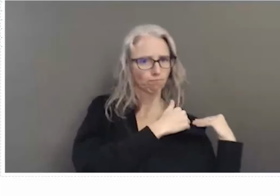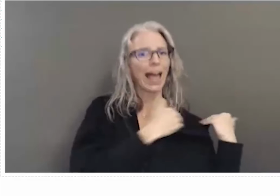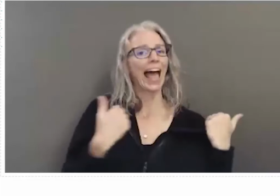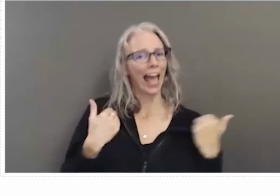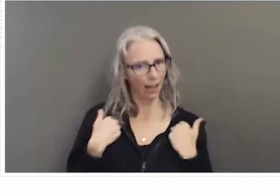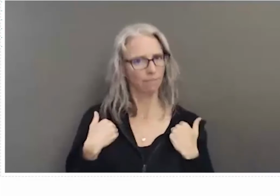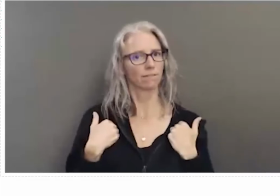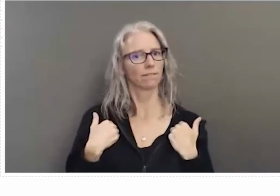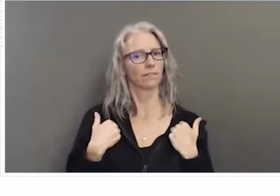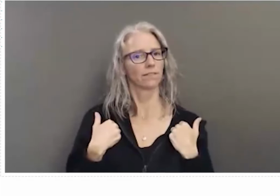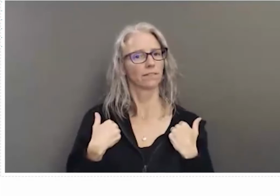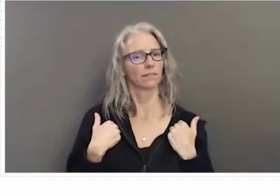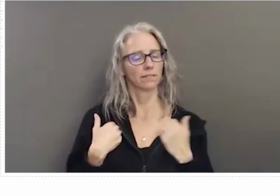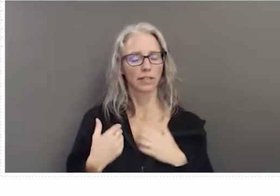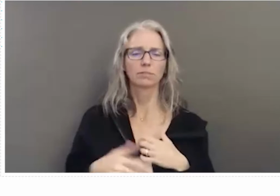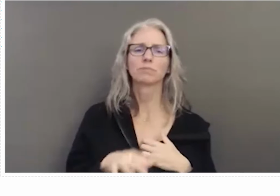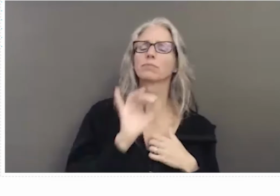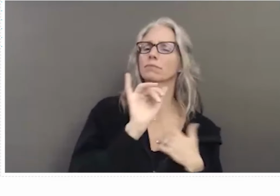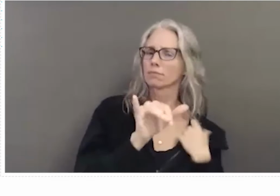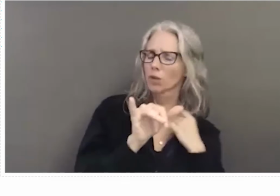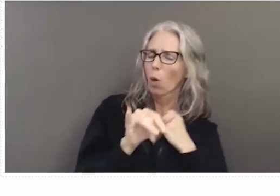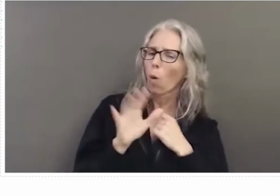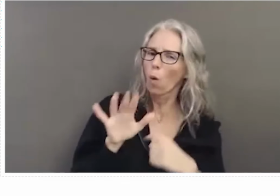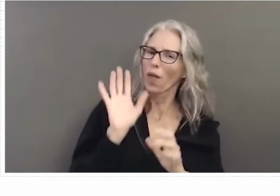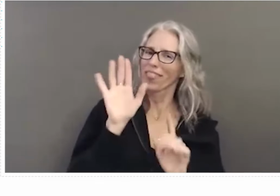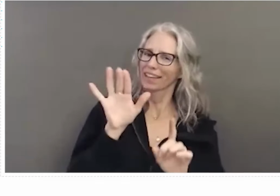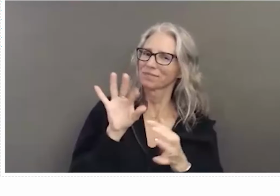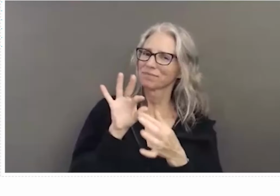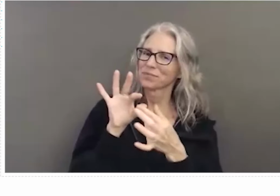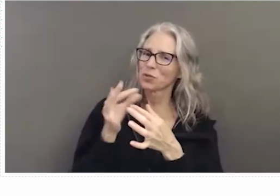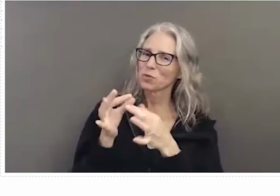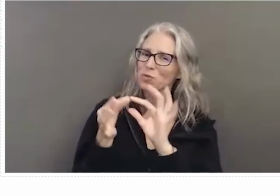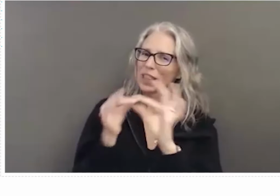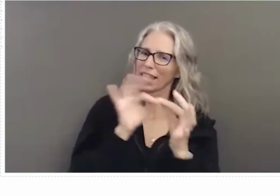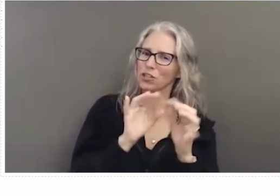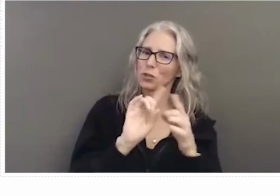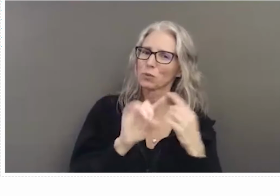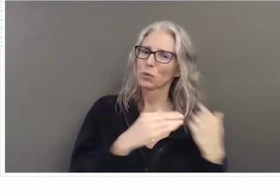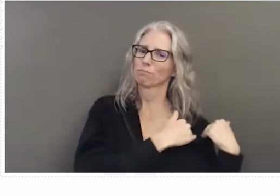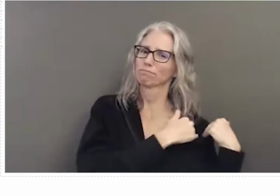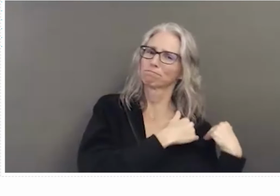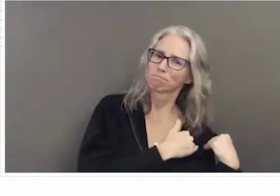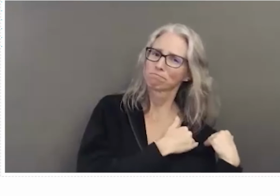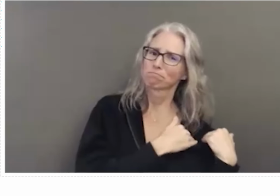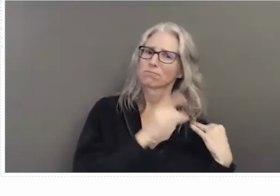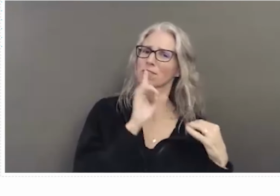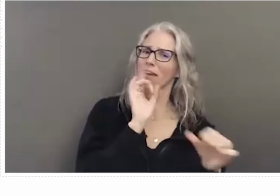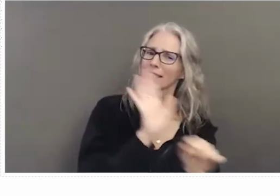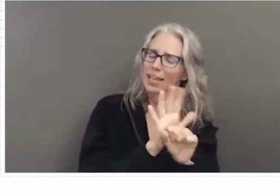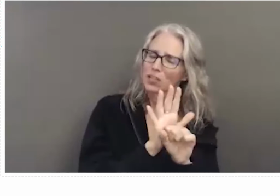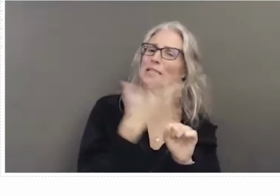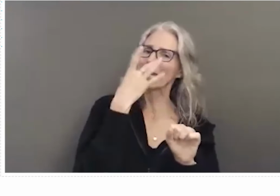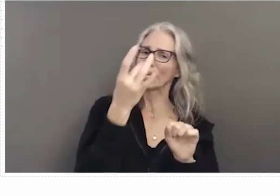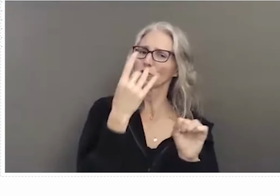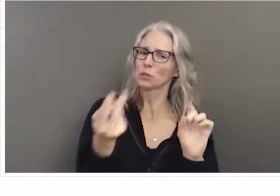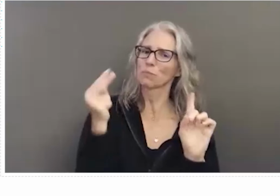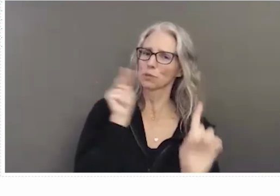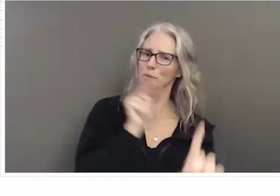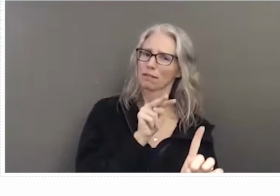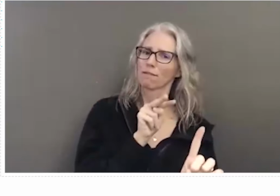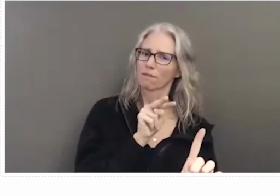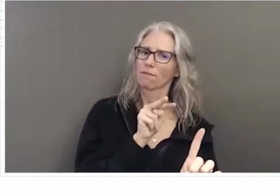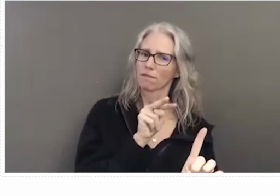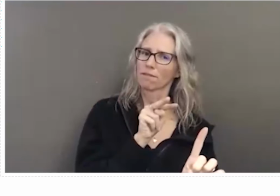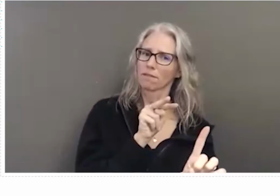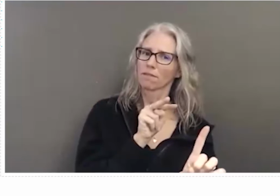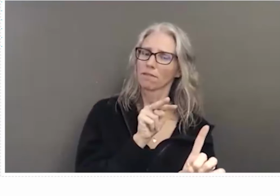Love that piece around accountability. I think that's an interesting perspective around the validation that it might bring, whether that